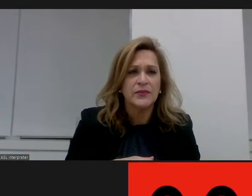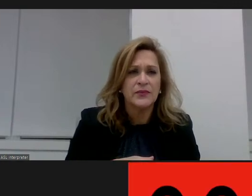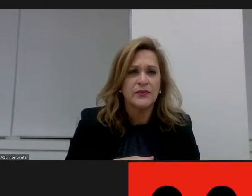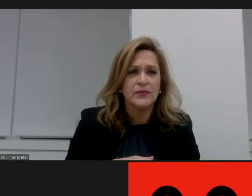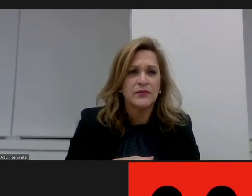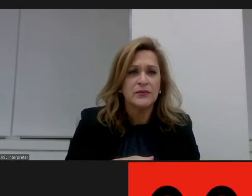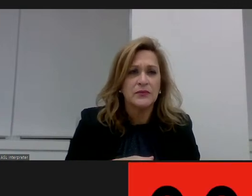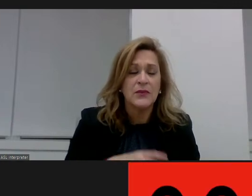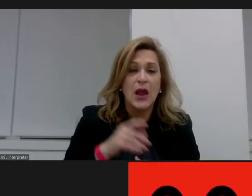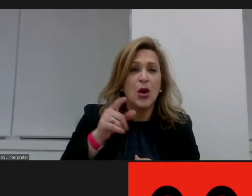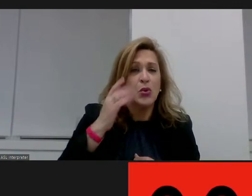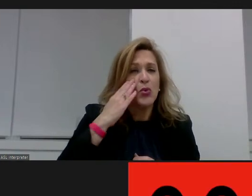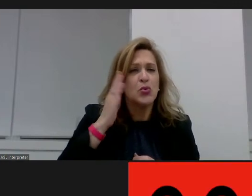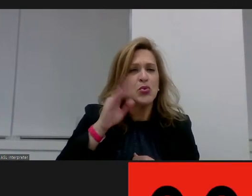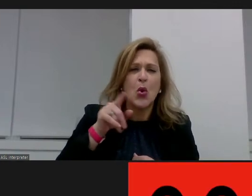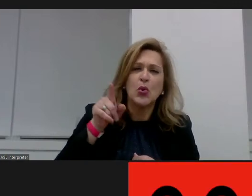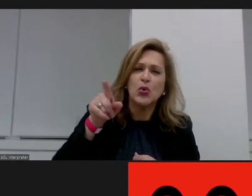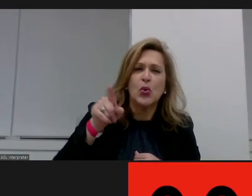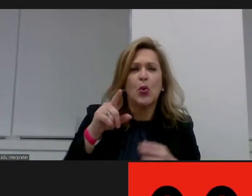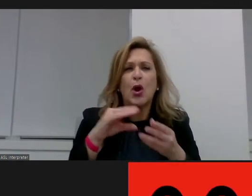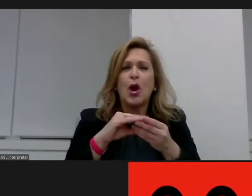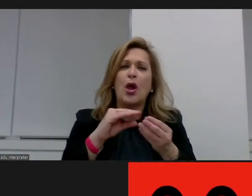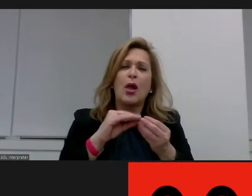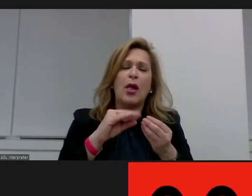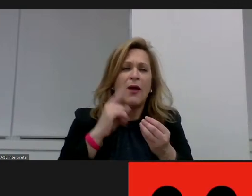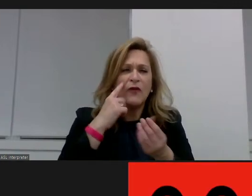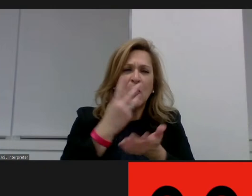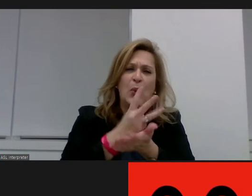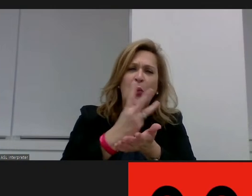This is a done deal. Why is it a done deal? Please conclude.